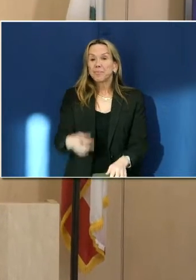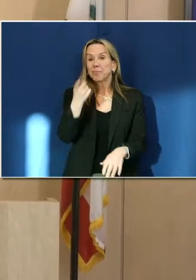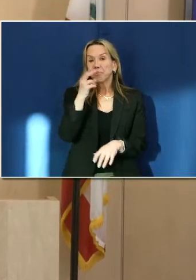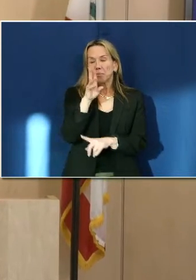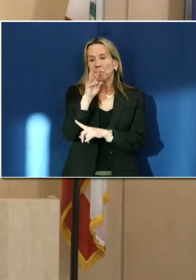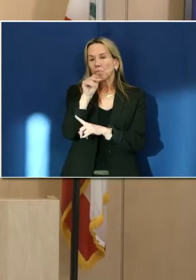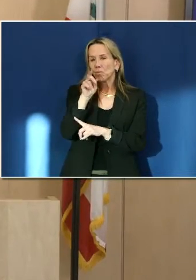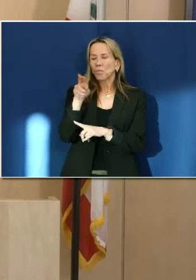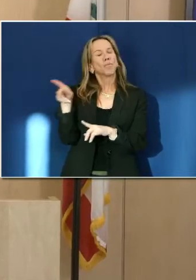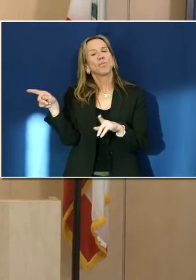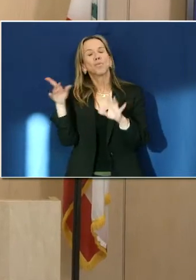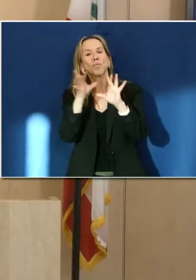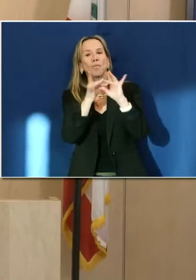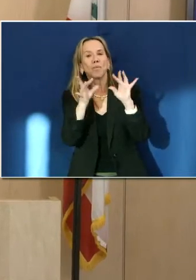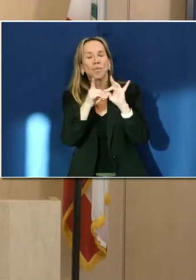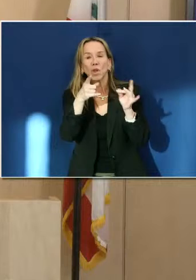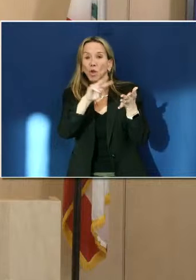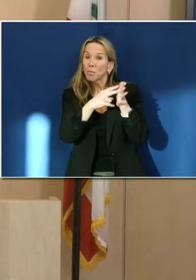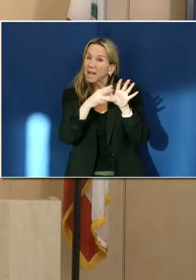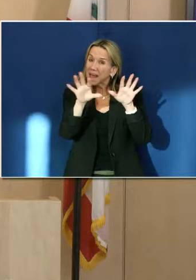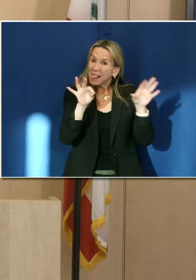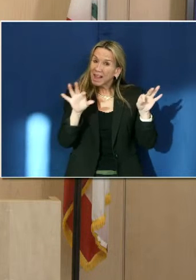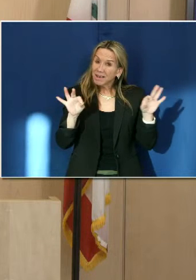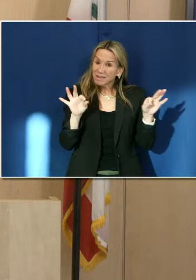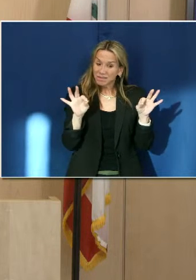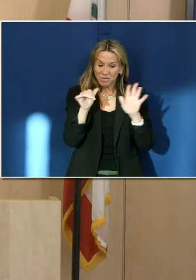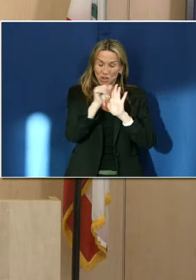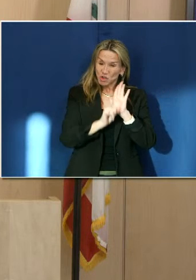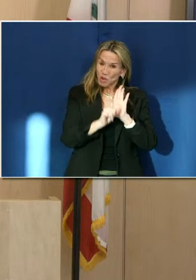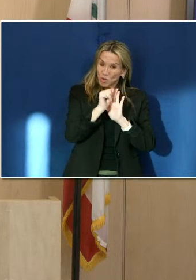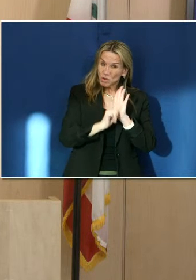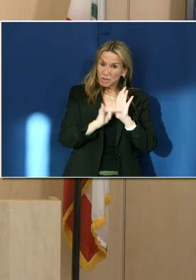If you were talking about elective surgeries, is that what you're referring to?